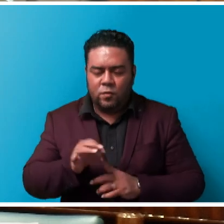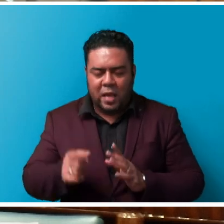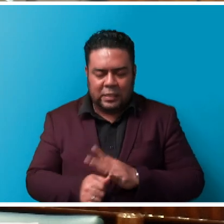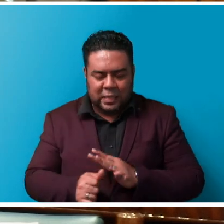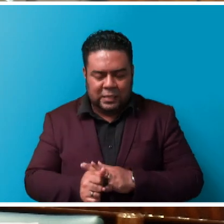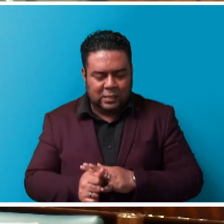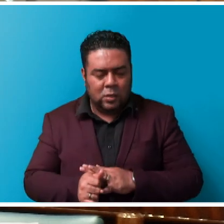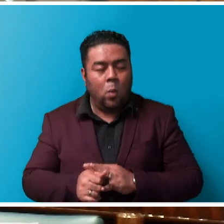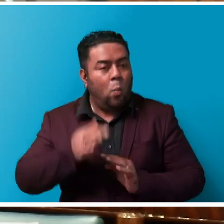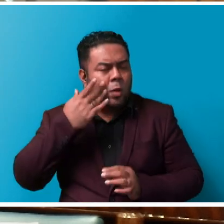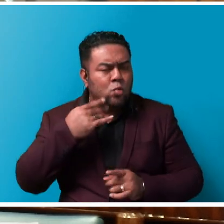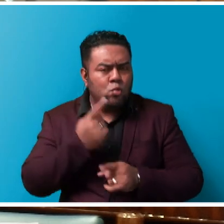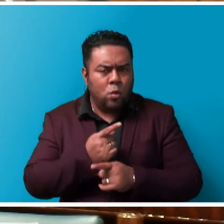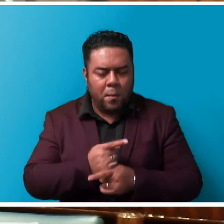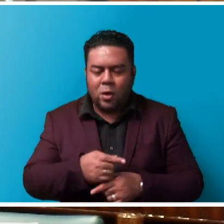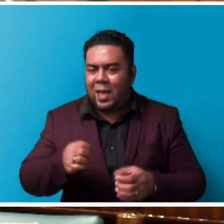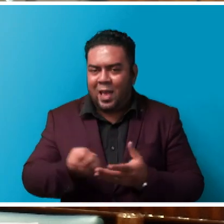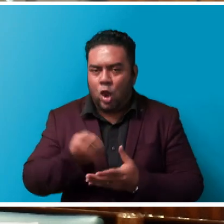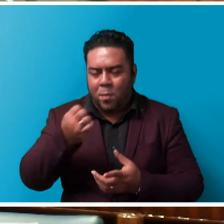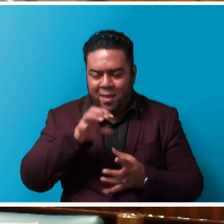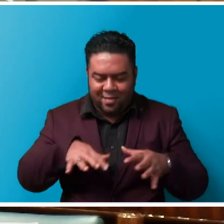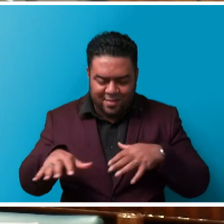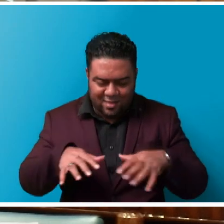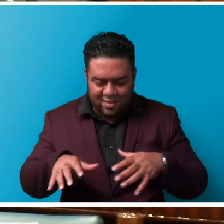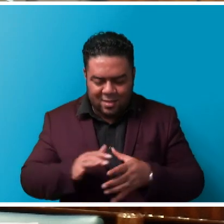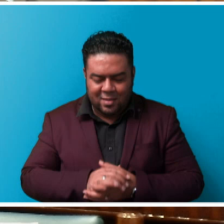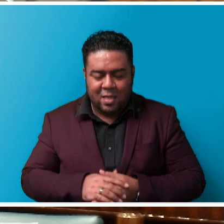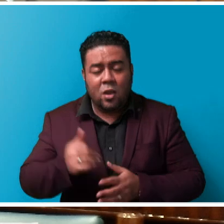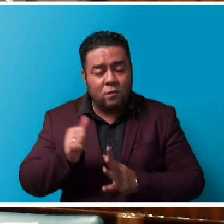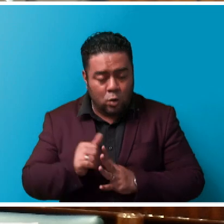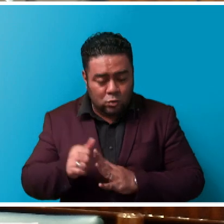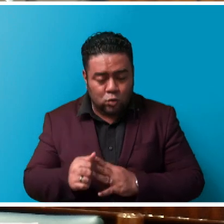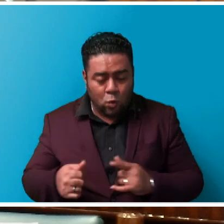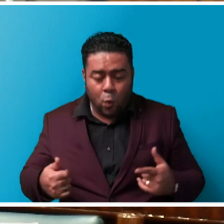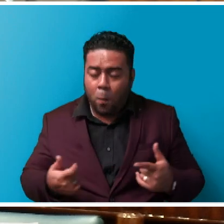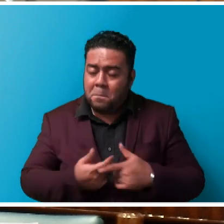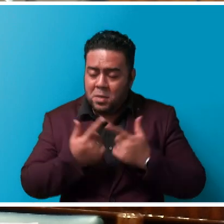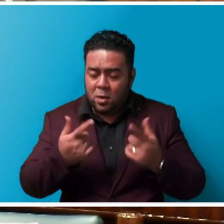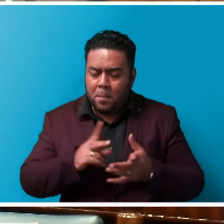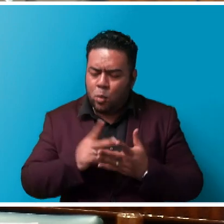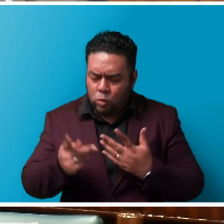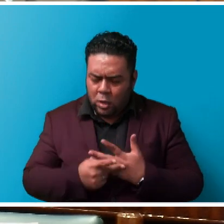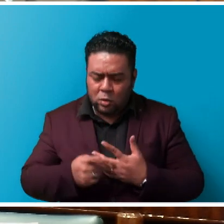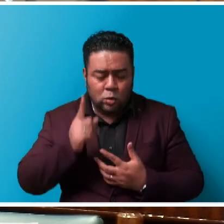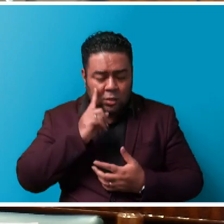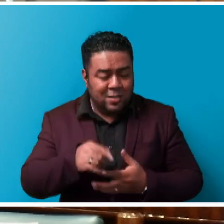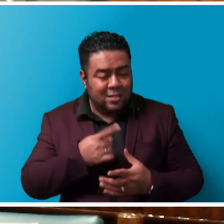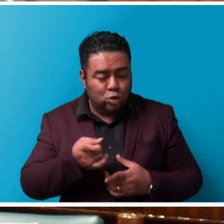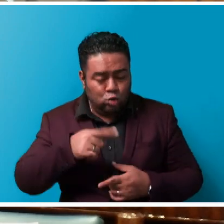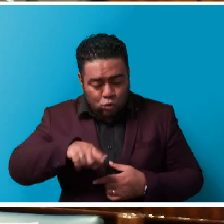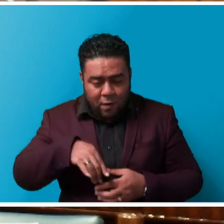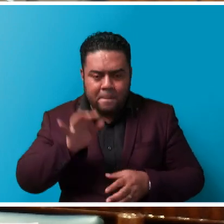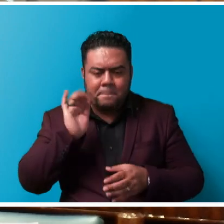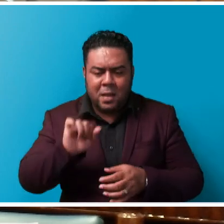in terms of our economic activities. There's also other major projects, as you can see, such as the Suva bus